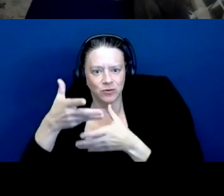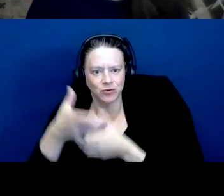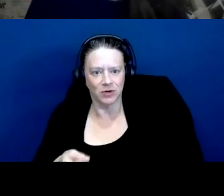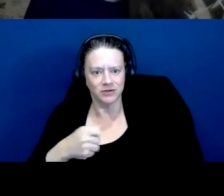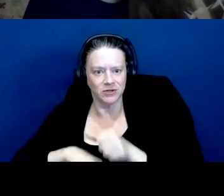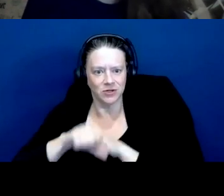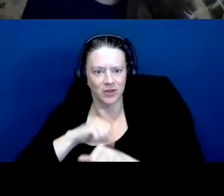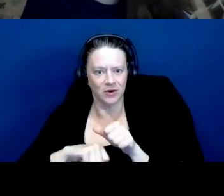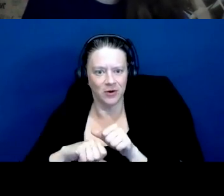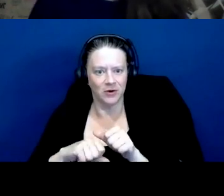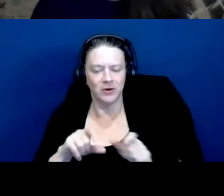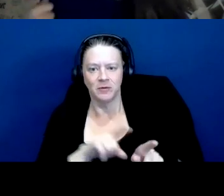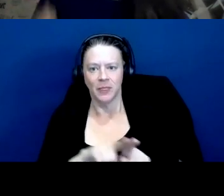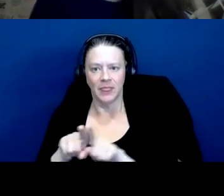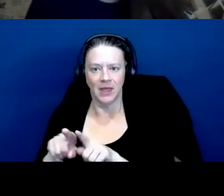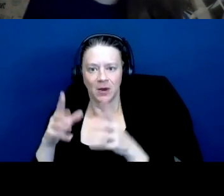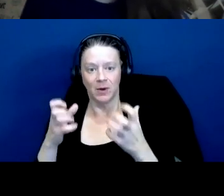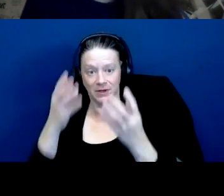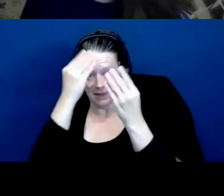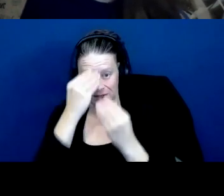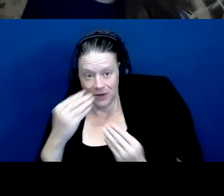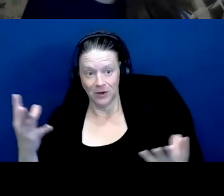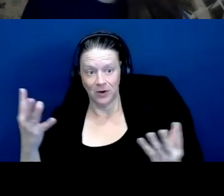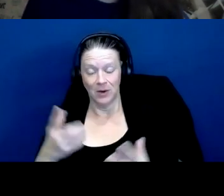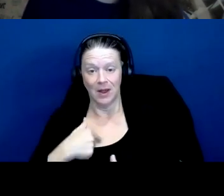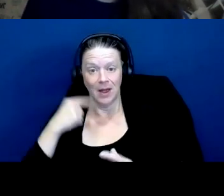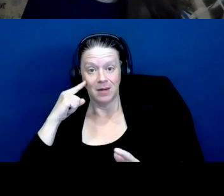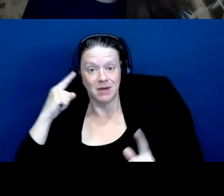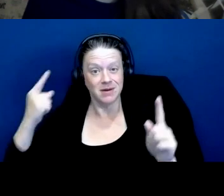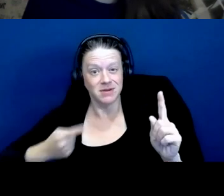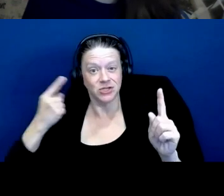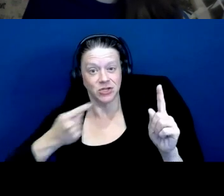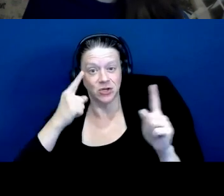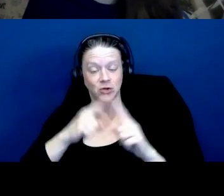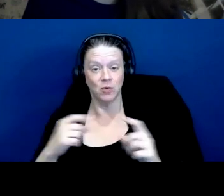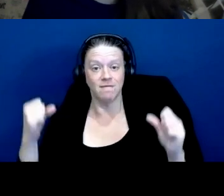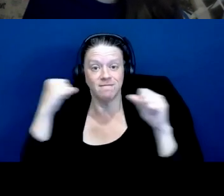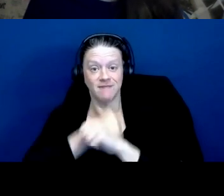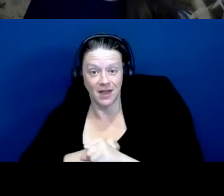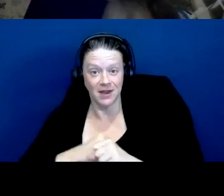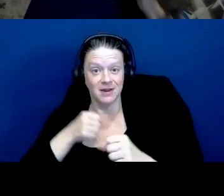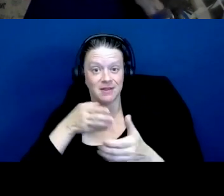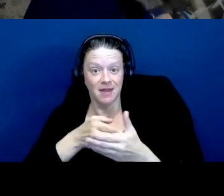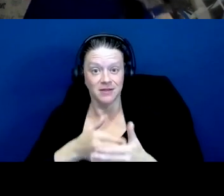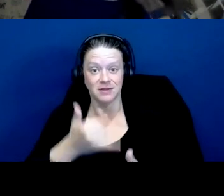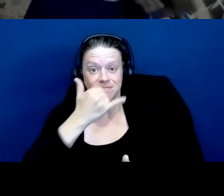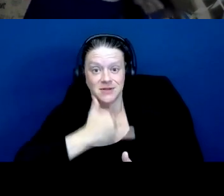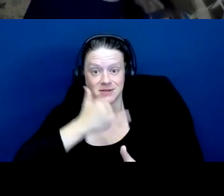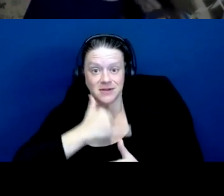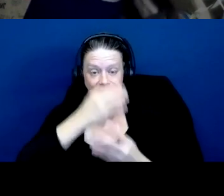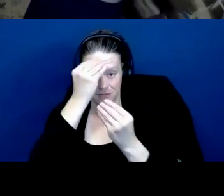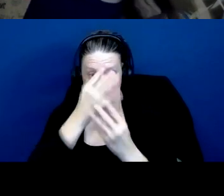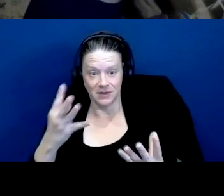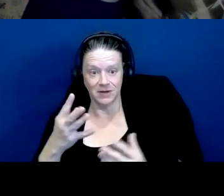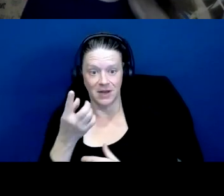And I want you to know that I am on a mission to fight misinformation because, as Dr. Marcela